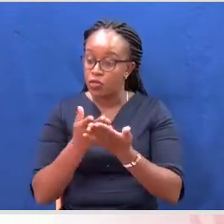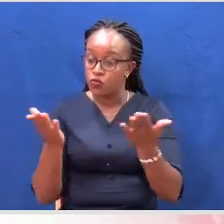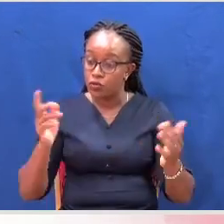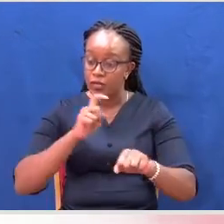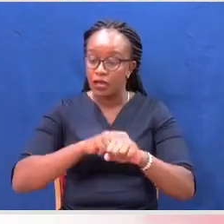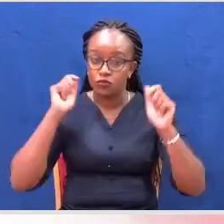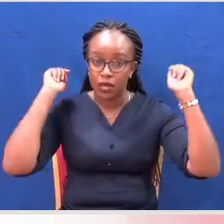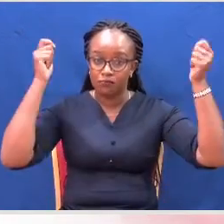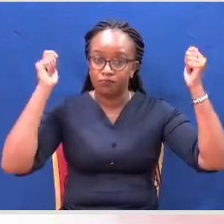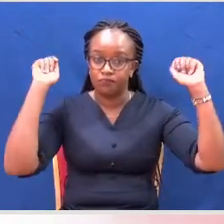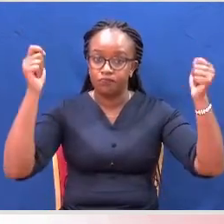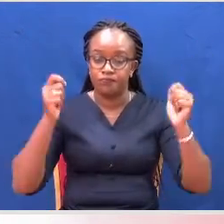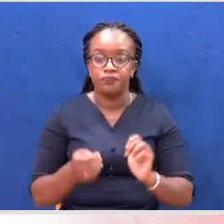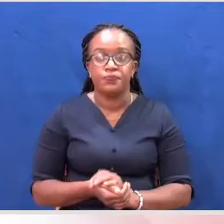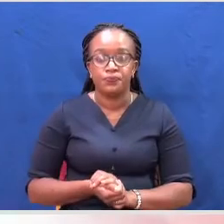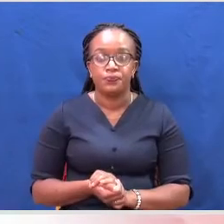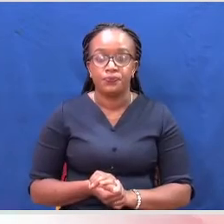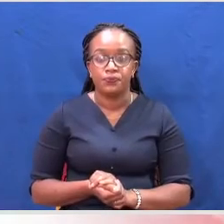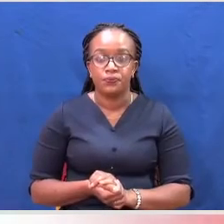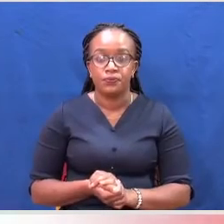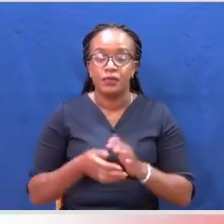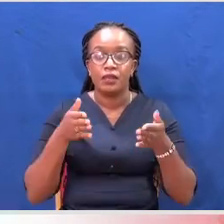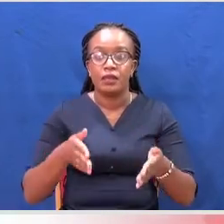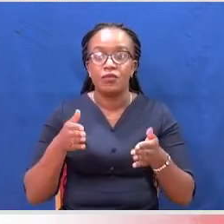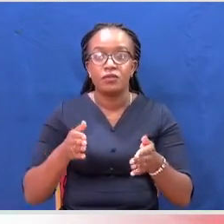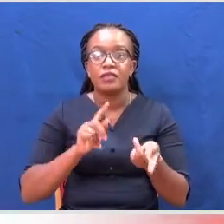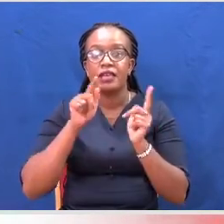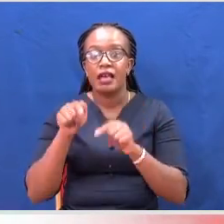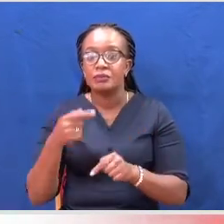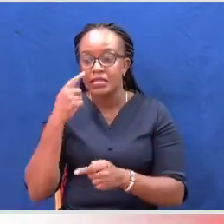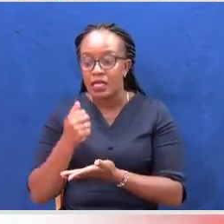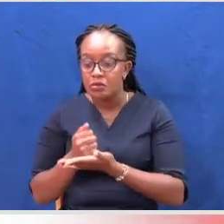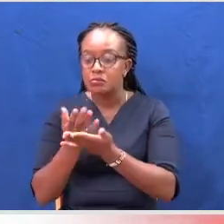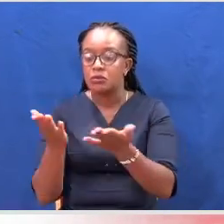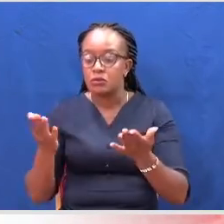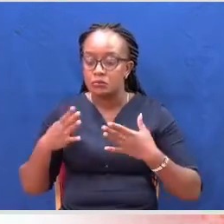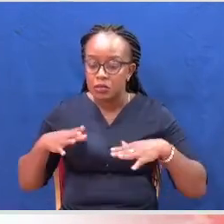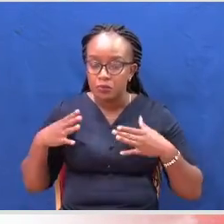strike. That's why you want to keep here. That's why I say, this idea you want to, but